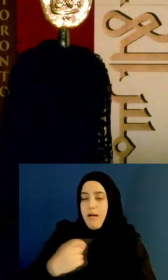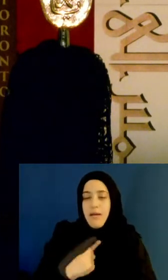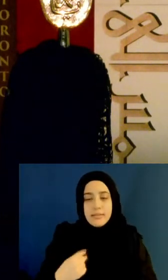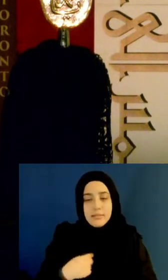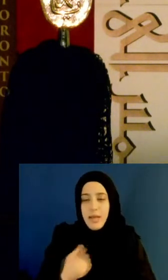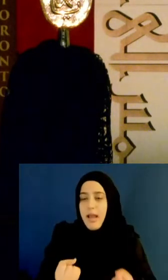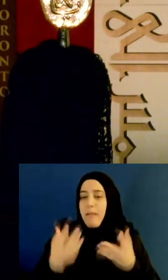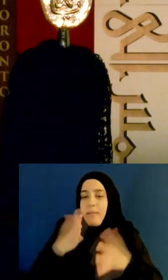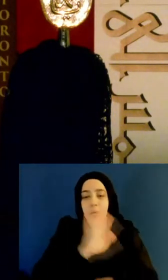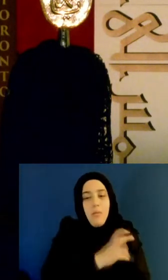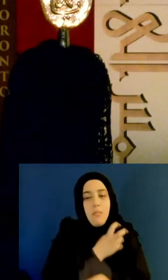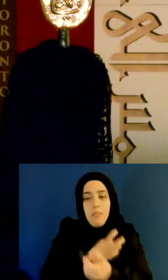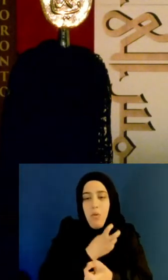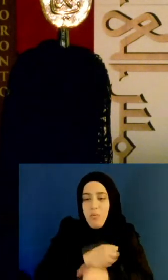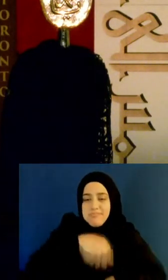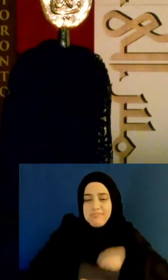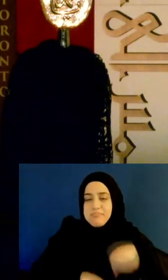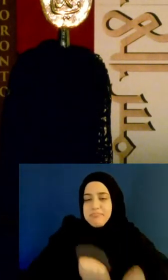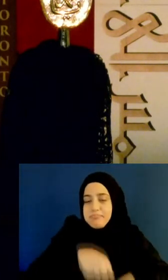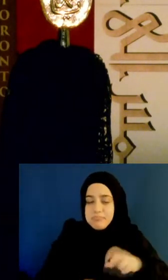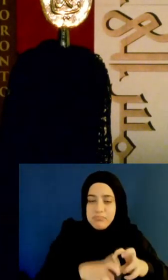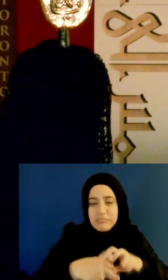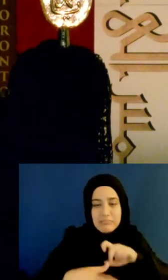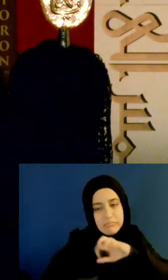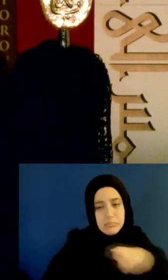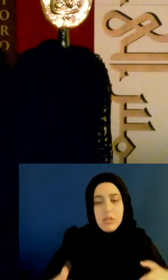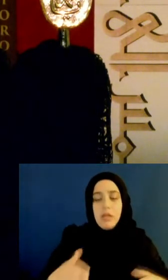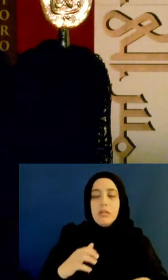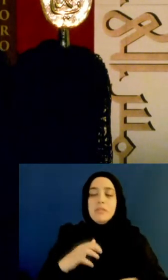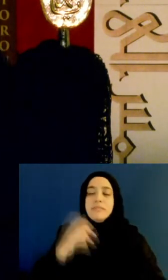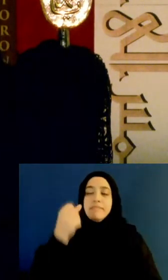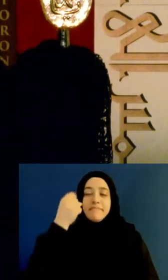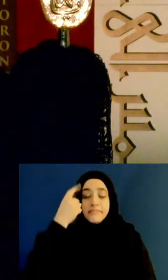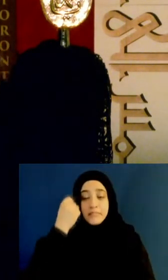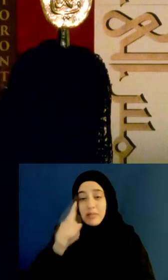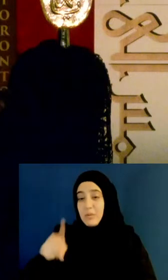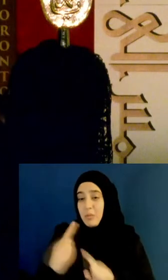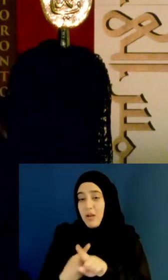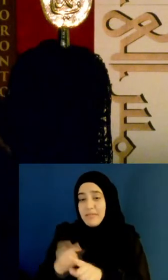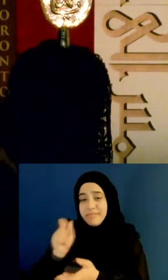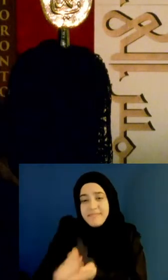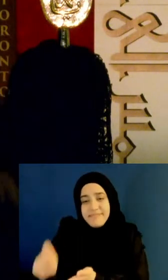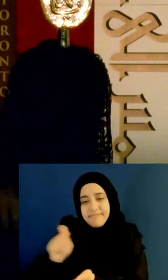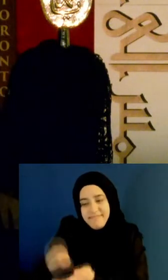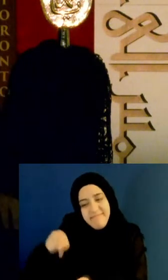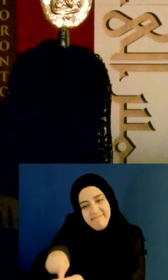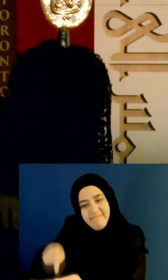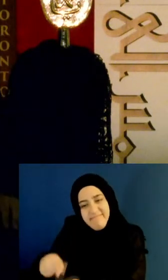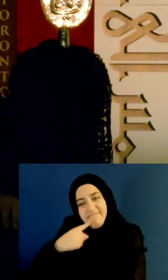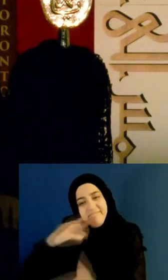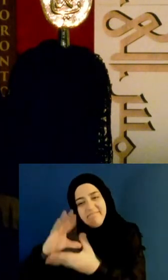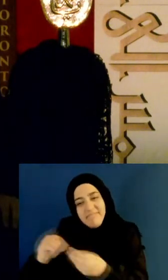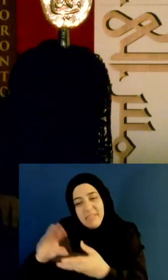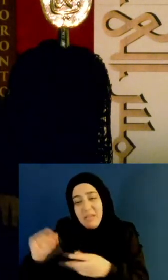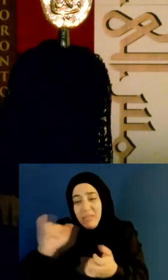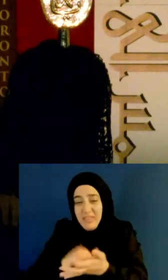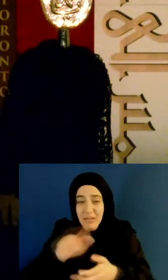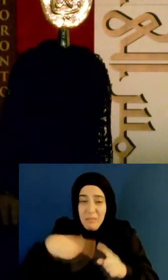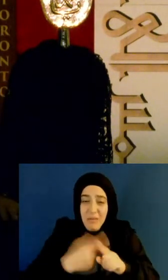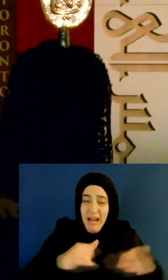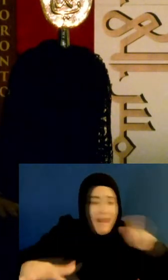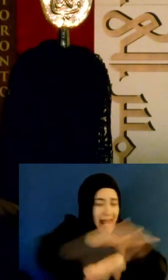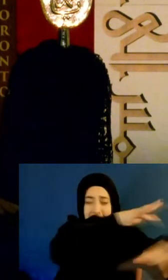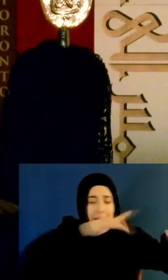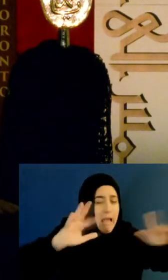Qasim. But the Maqtal mentions that when the dust settled down, Imam